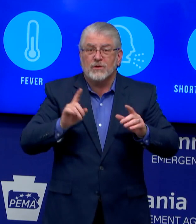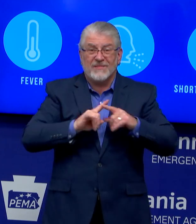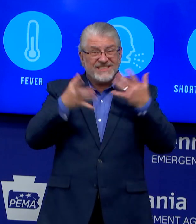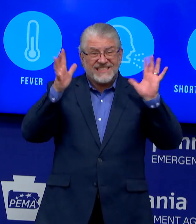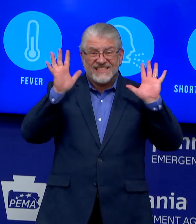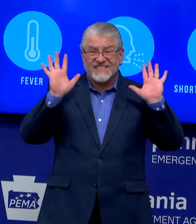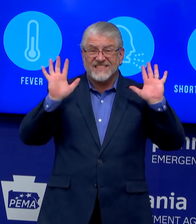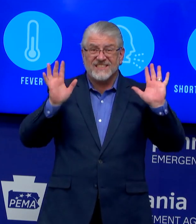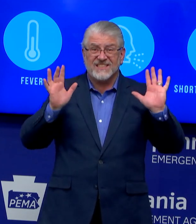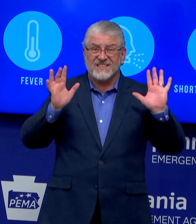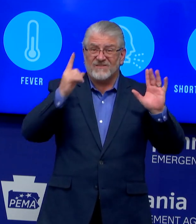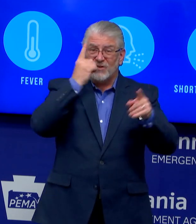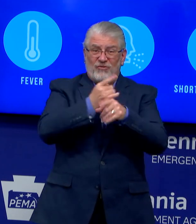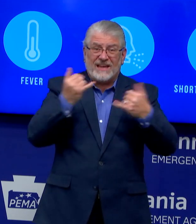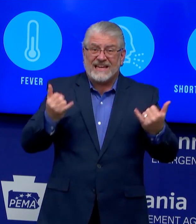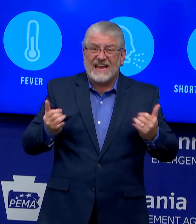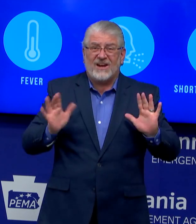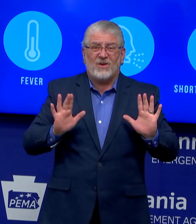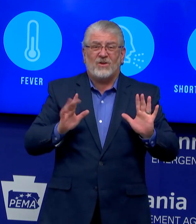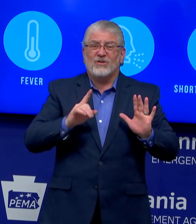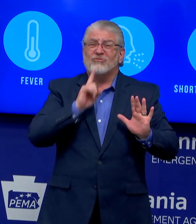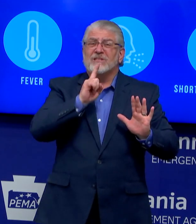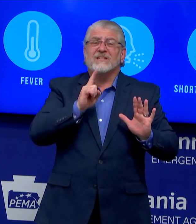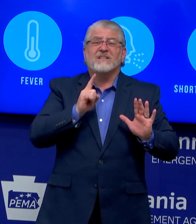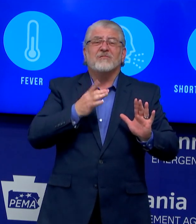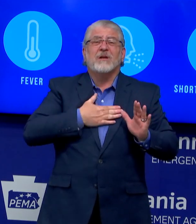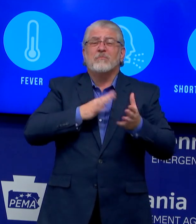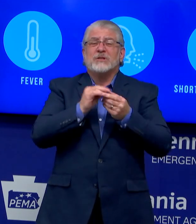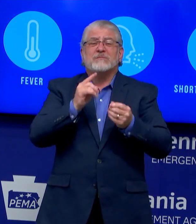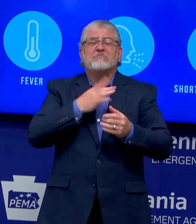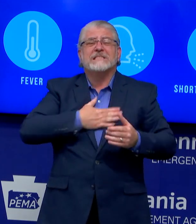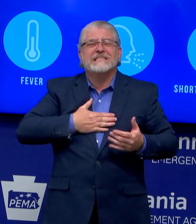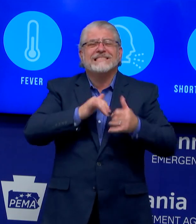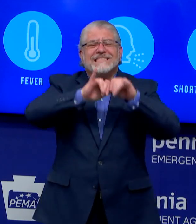now, please stay home. And so this is an integral part of